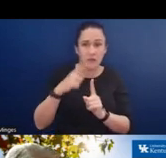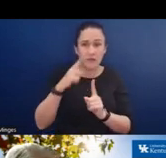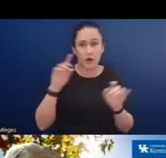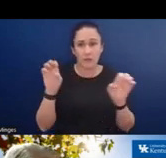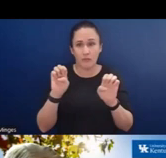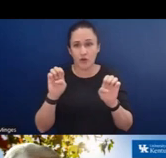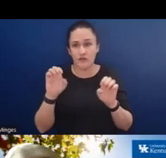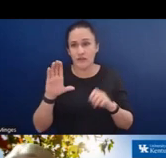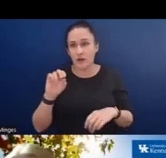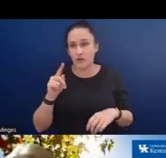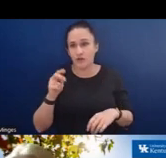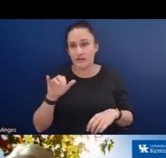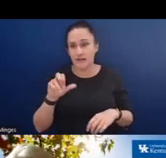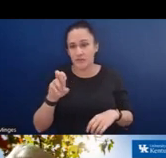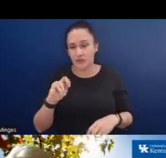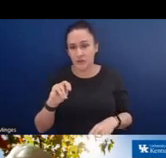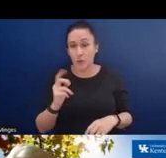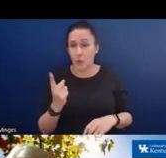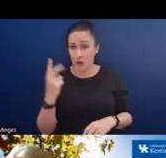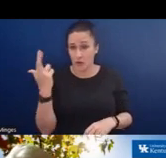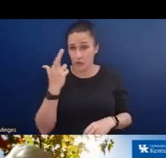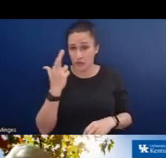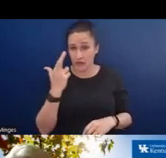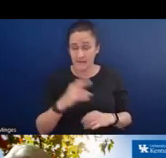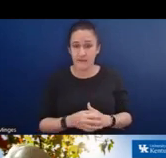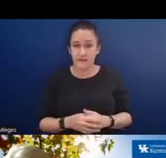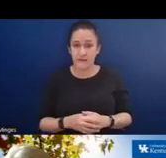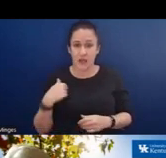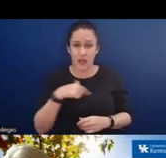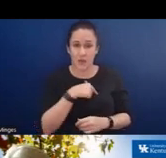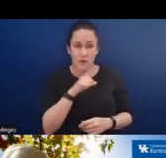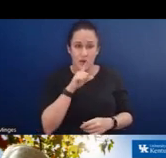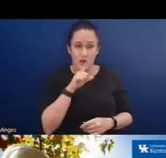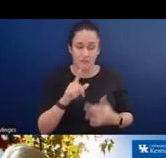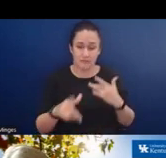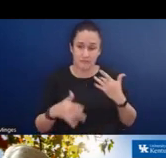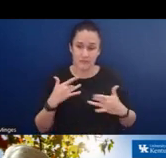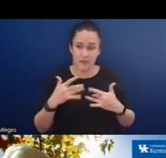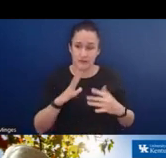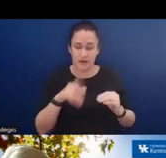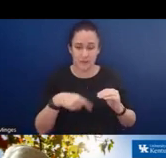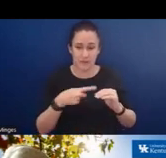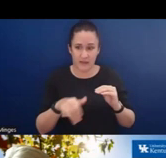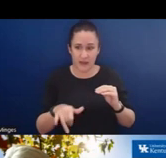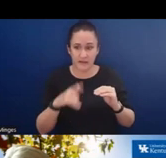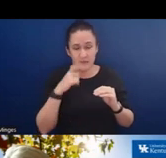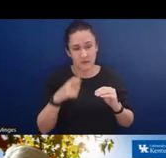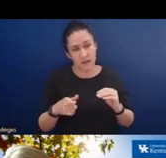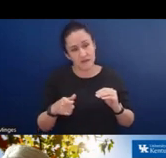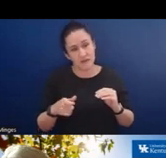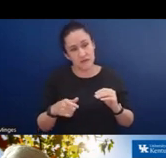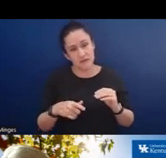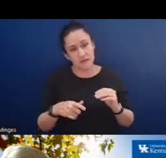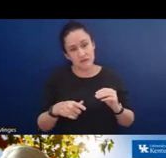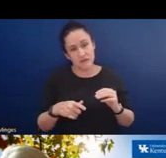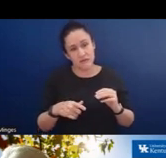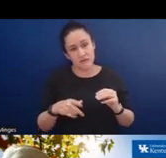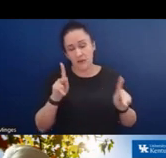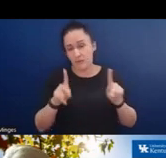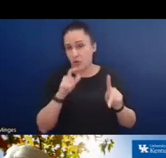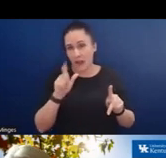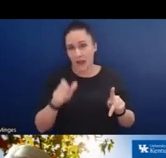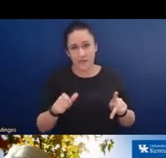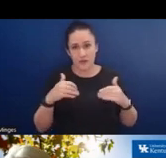of the rationales, one of the reasons that we were excited to talk about this is because people don't have to make a